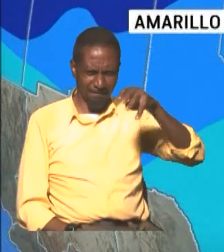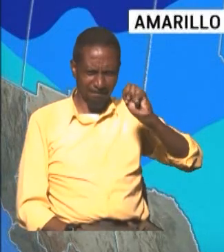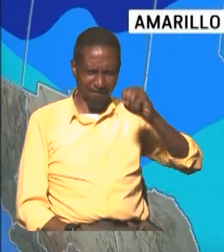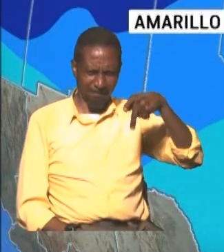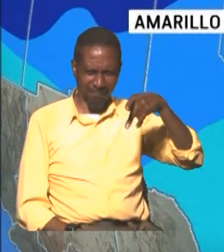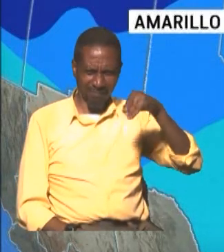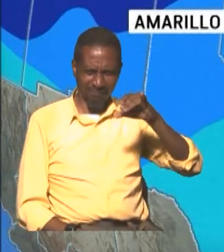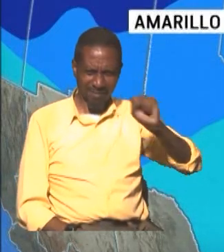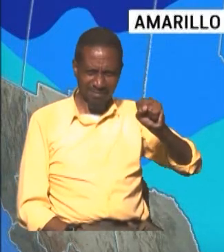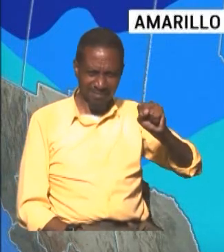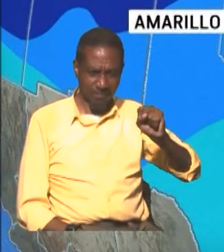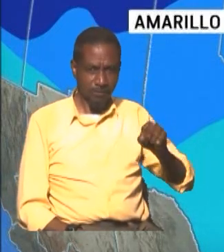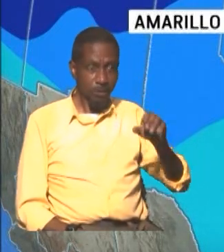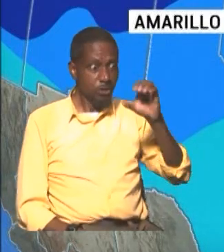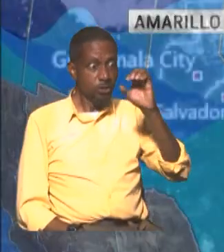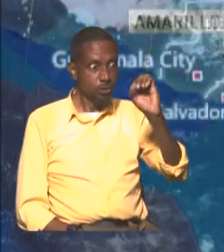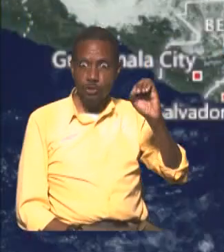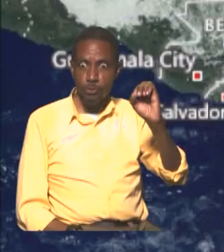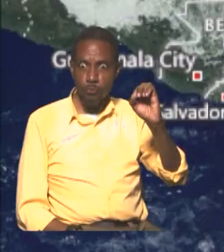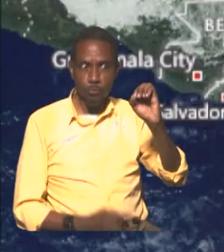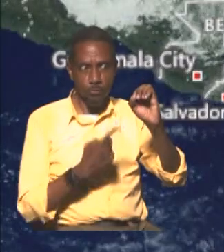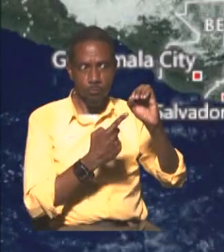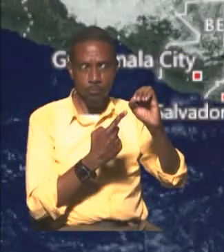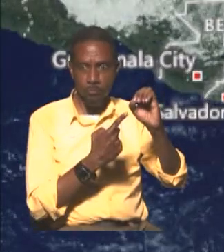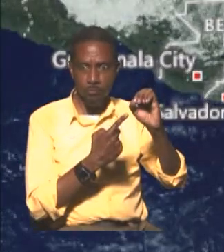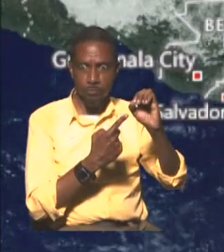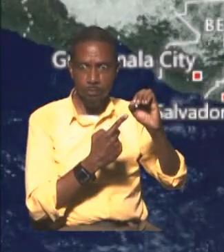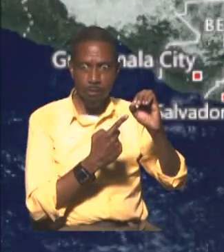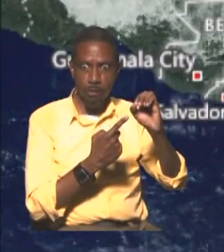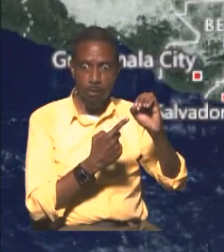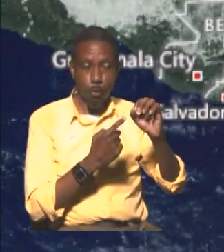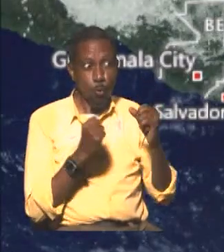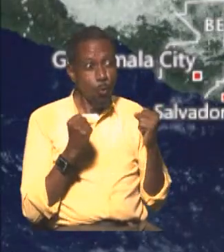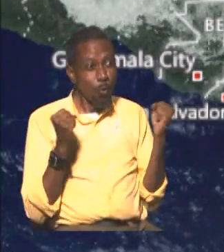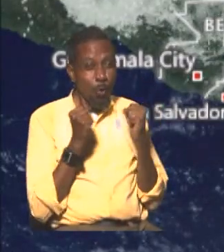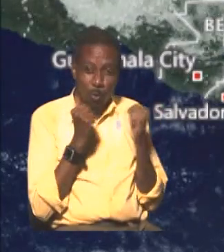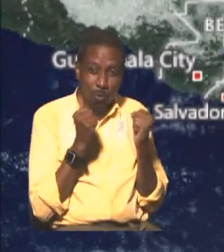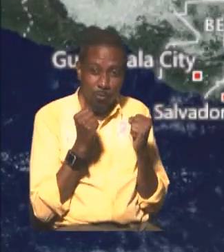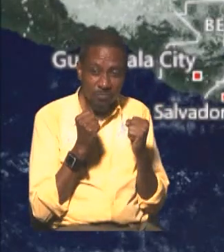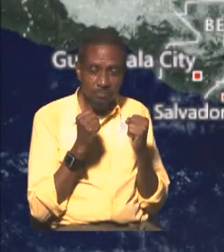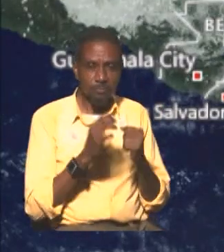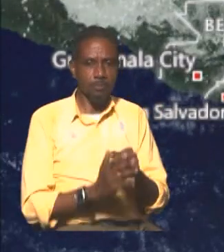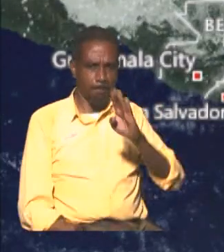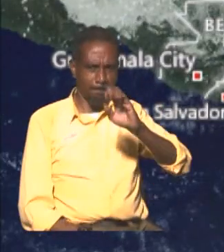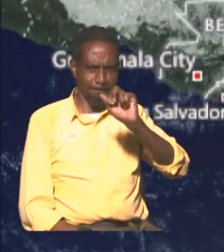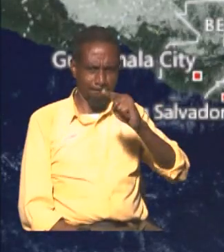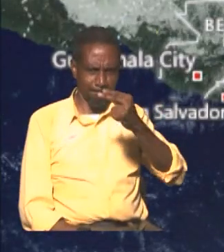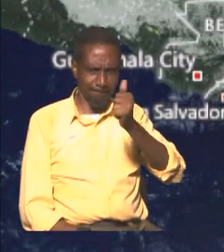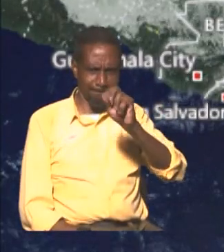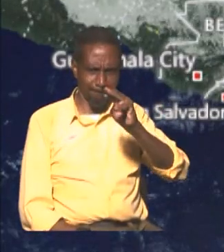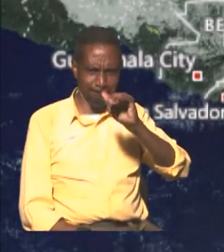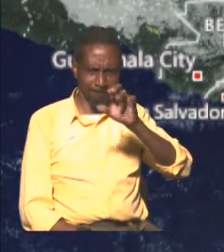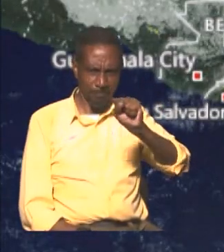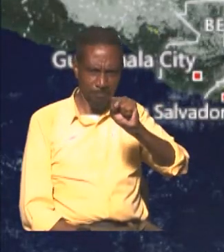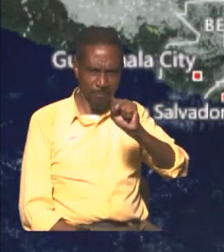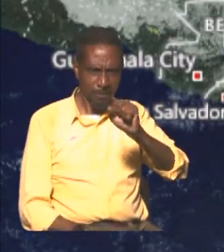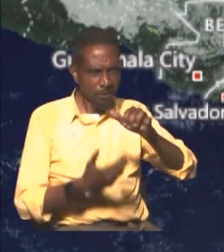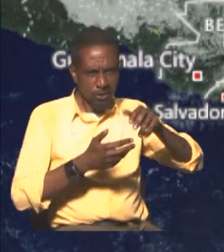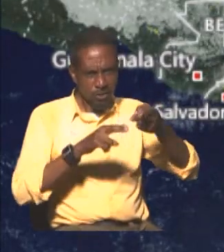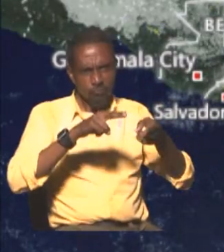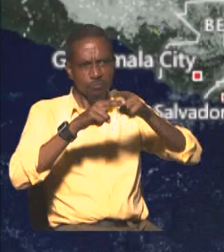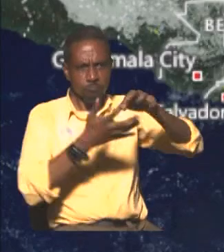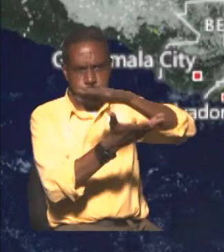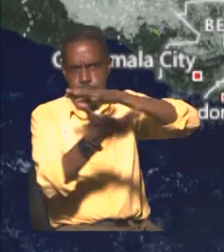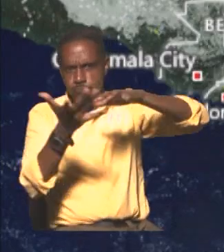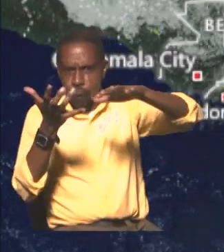0 degrees Celsius. In the Bahamas, expect increased cloudiness and moisture over the next few days,